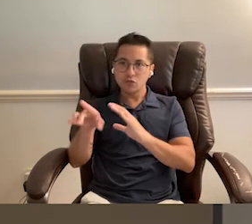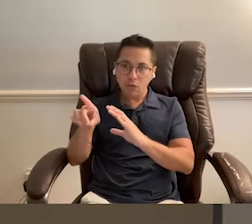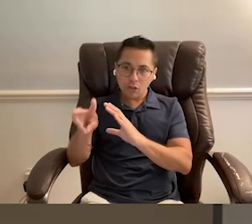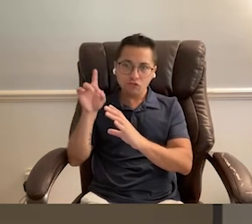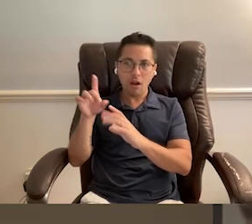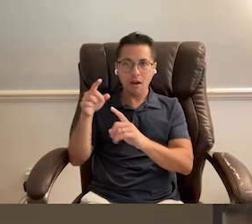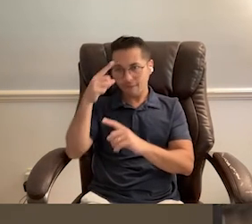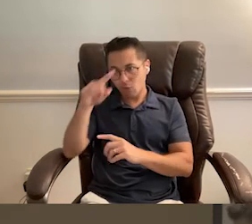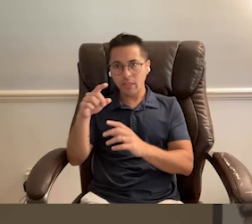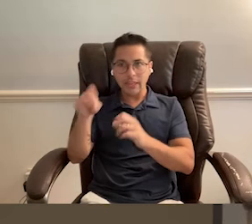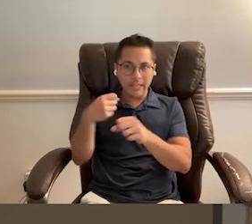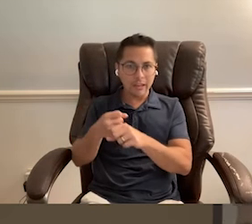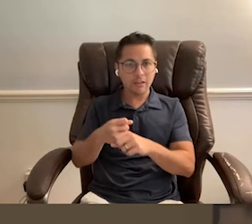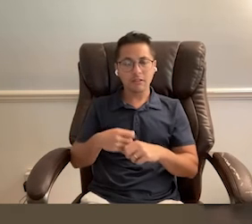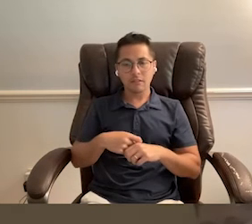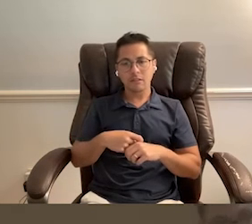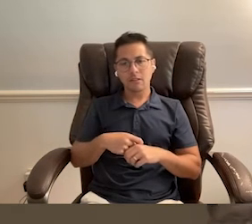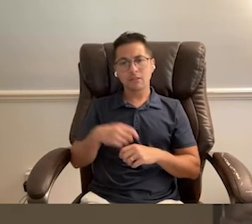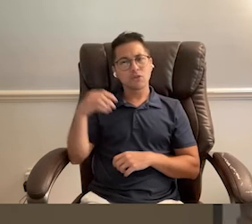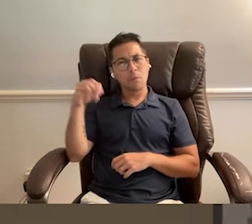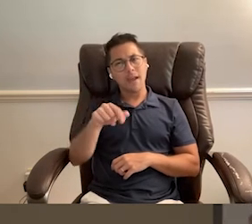you. So pay taxes only comes,